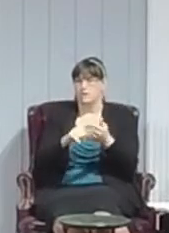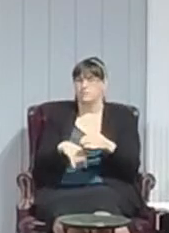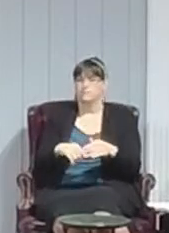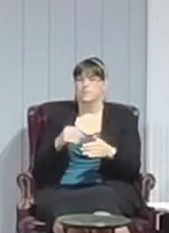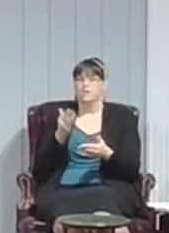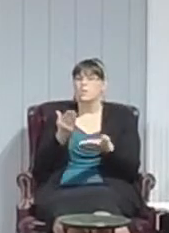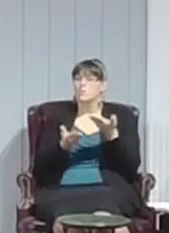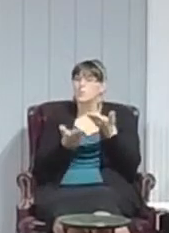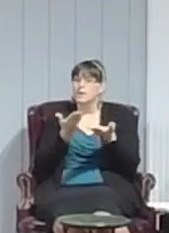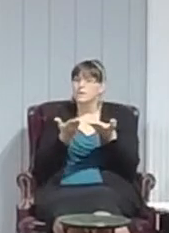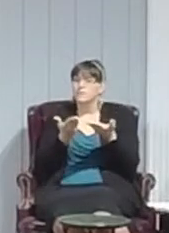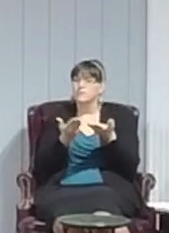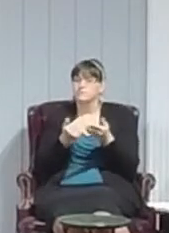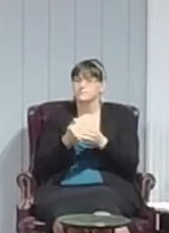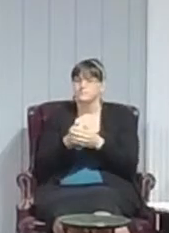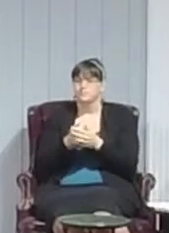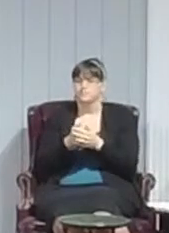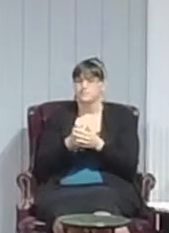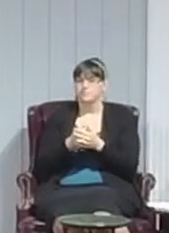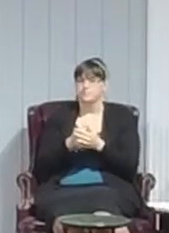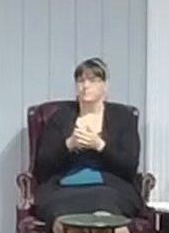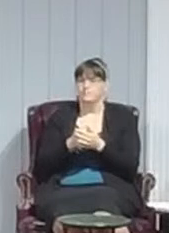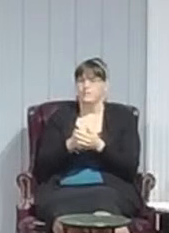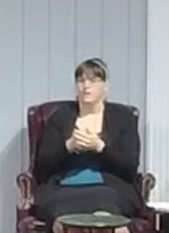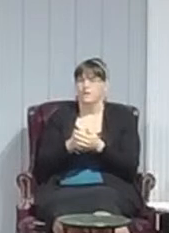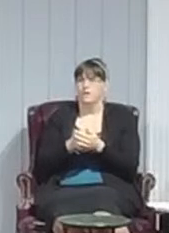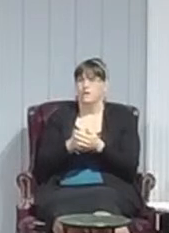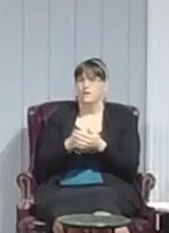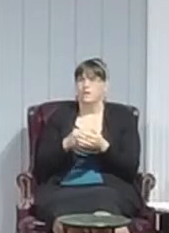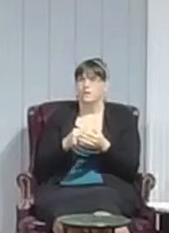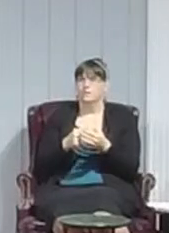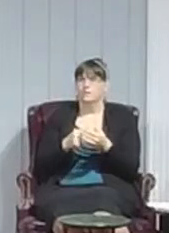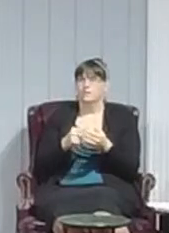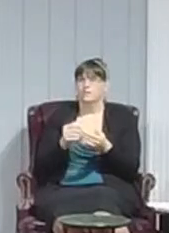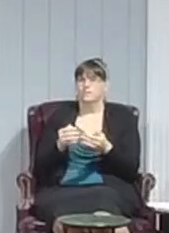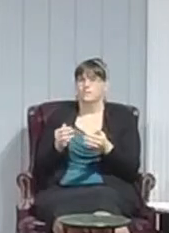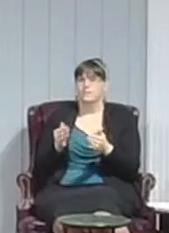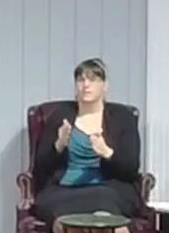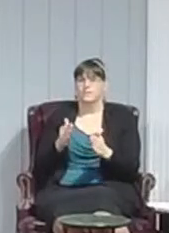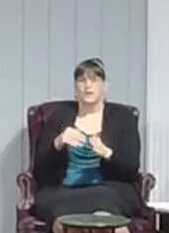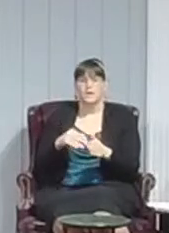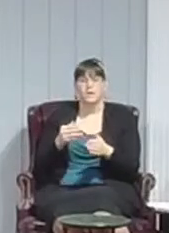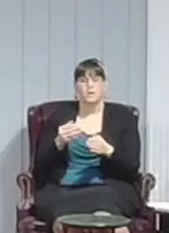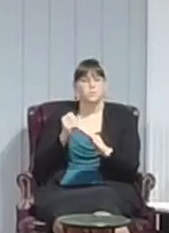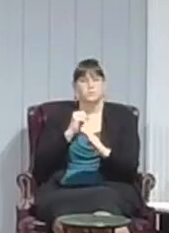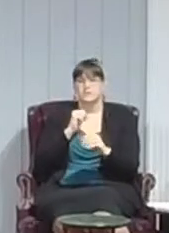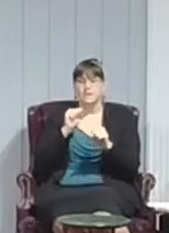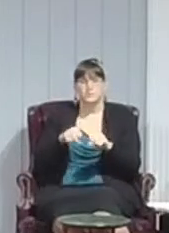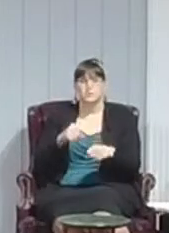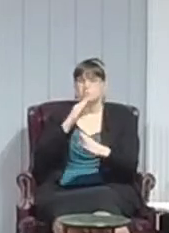able to prevent, what if they were not able to prevent the capture of Jesus, but they were maybe